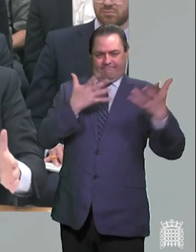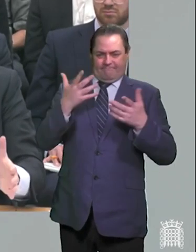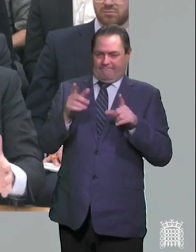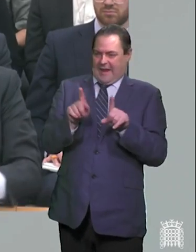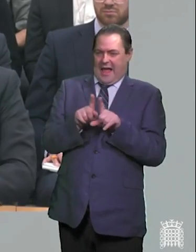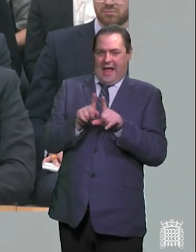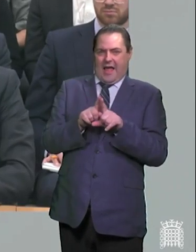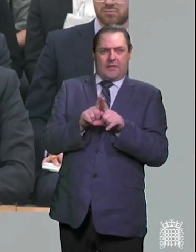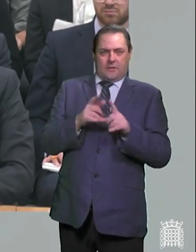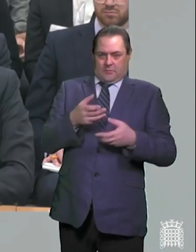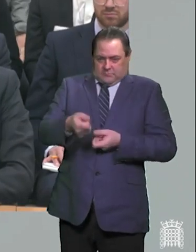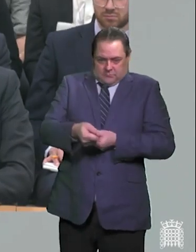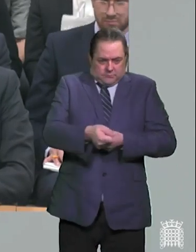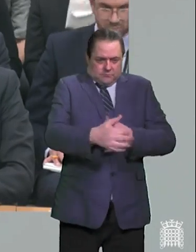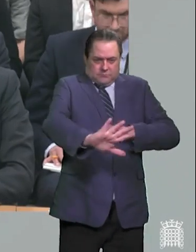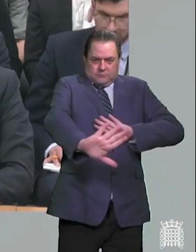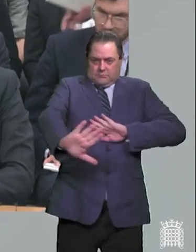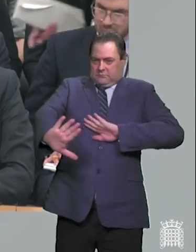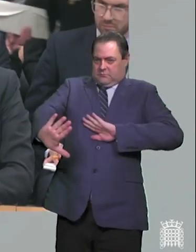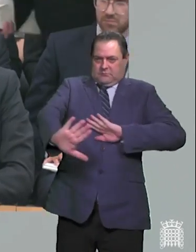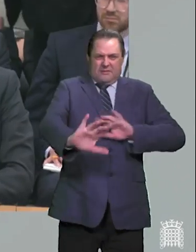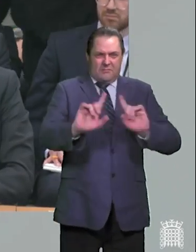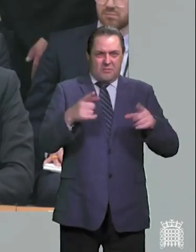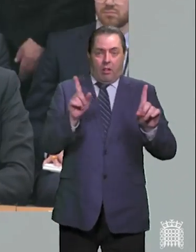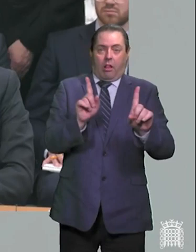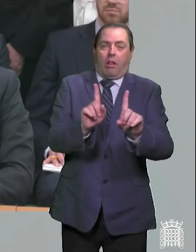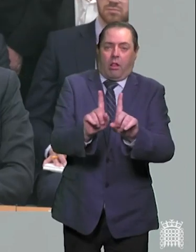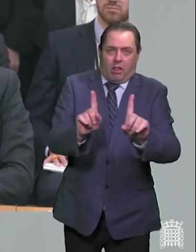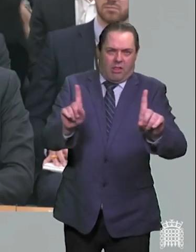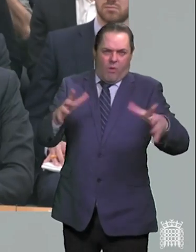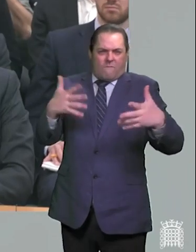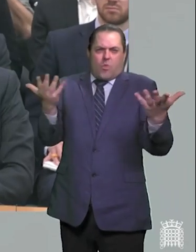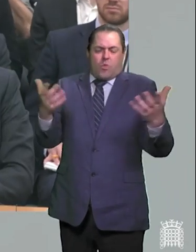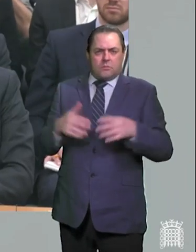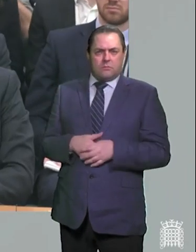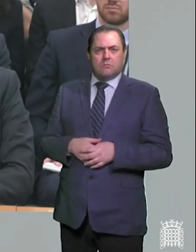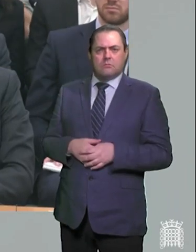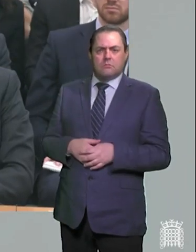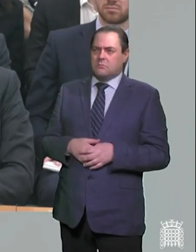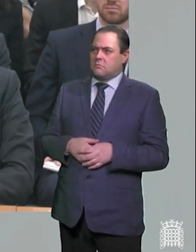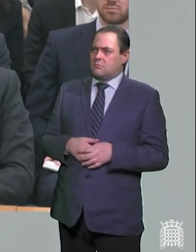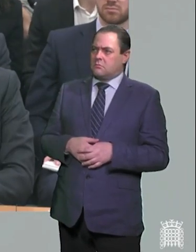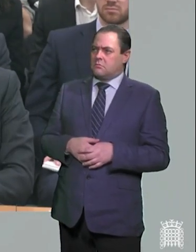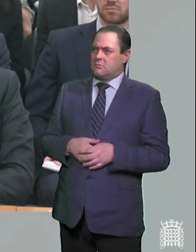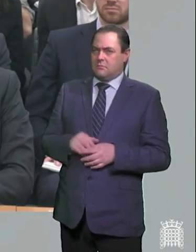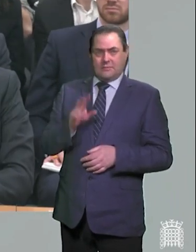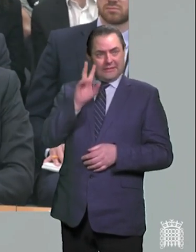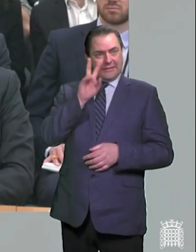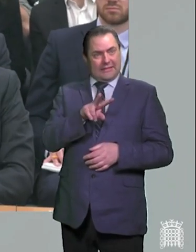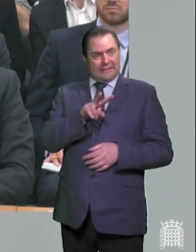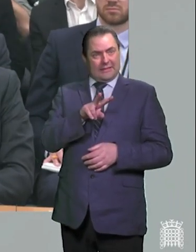invisible electrified fence around them. They will occasionally drift into each other's orbit. When I saw